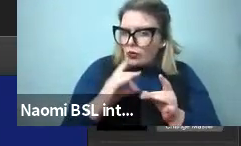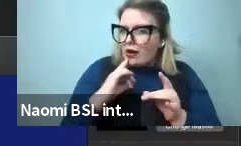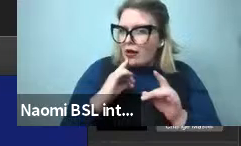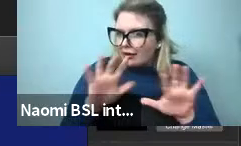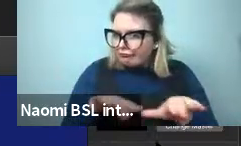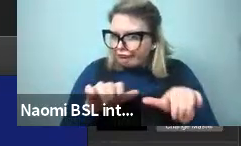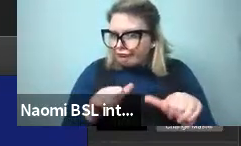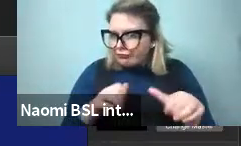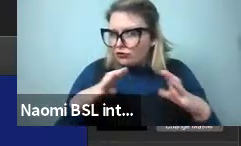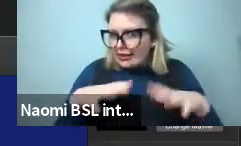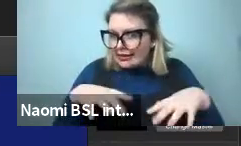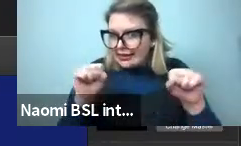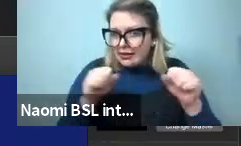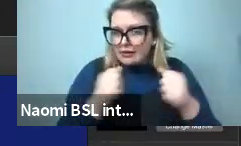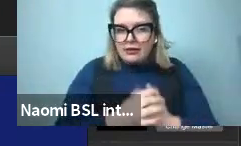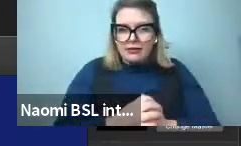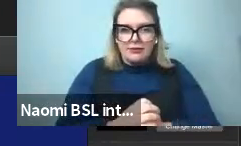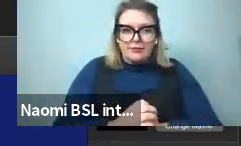so